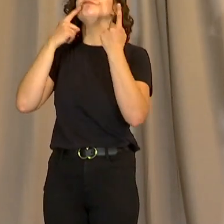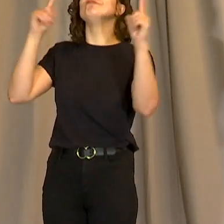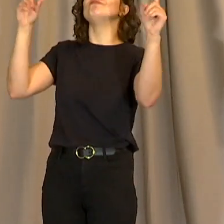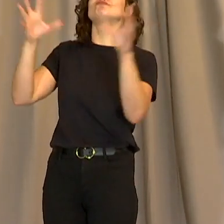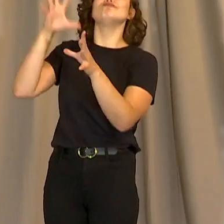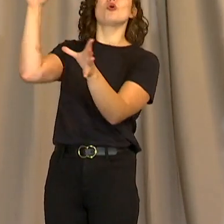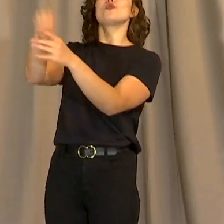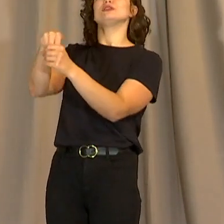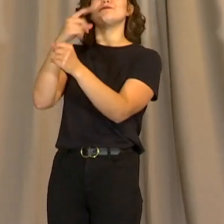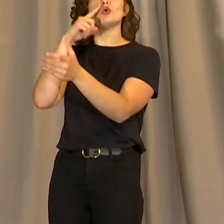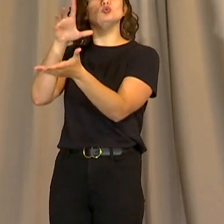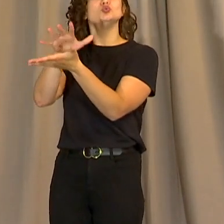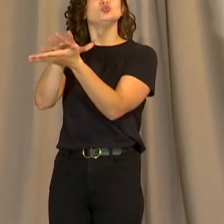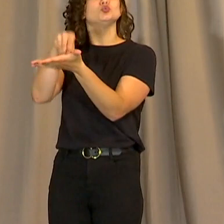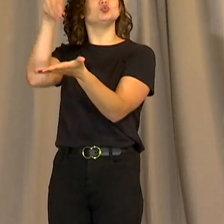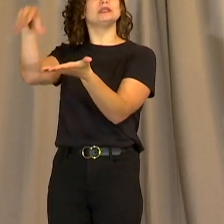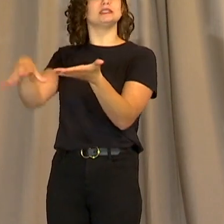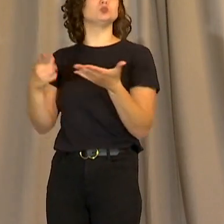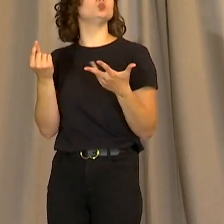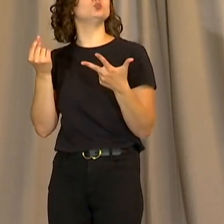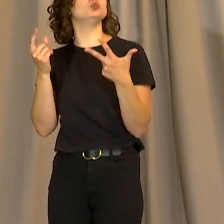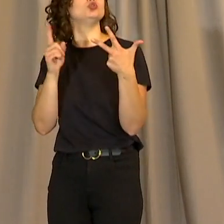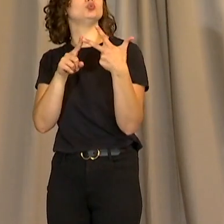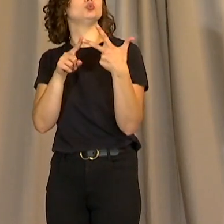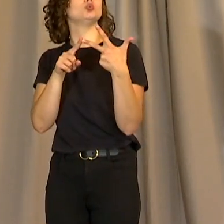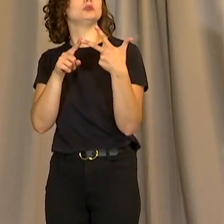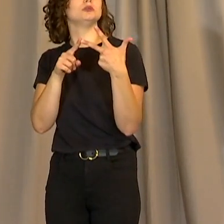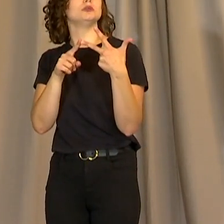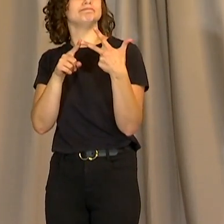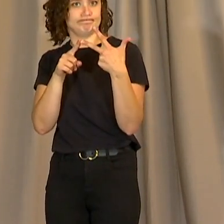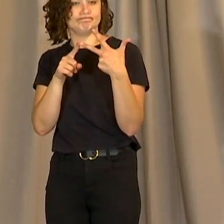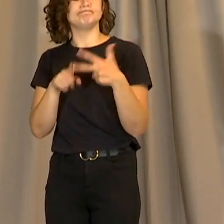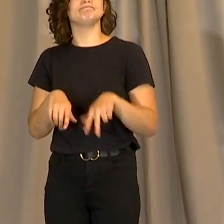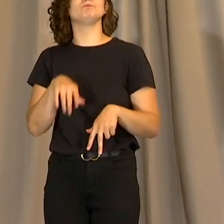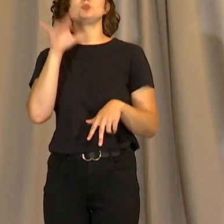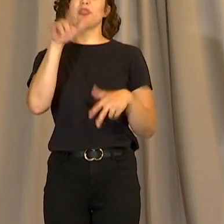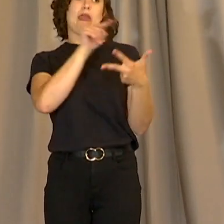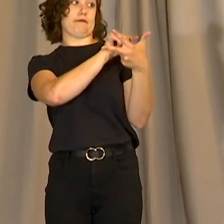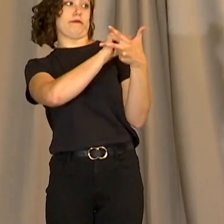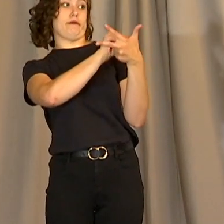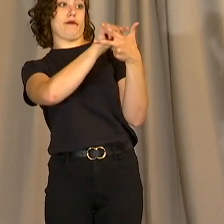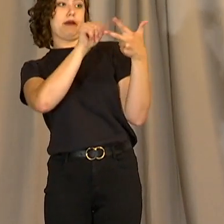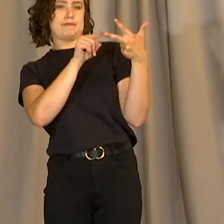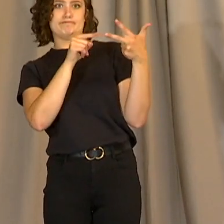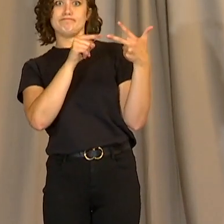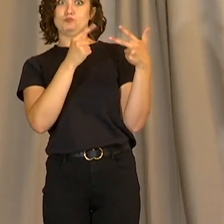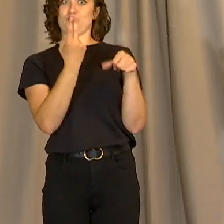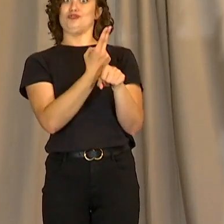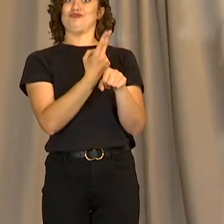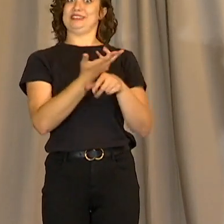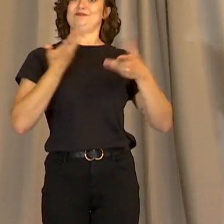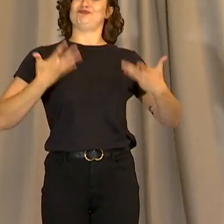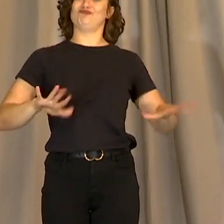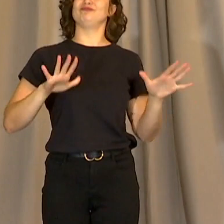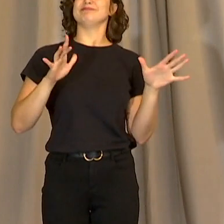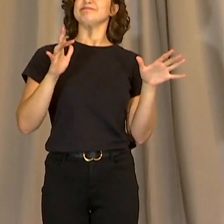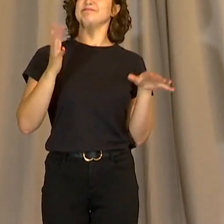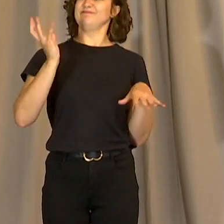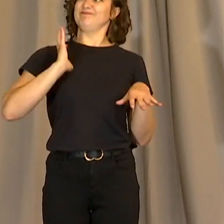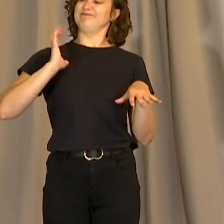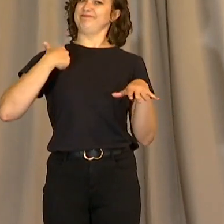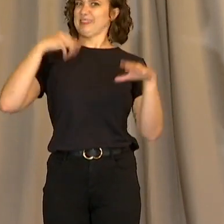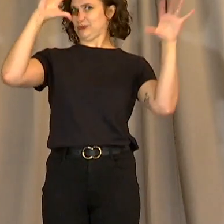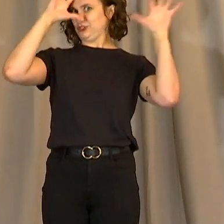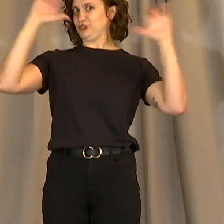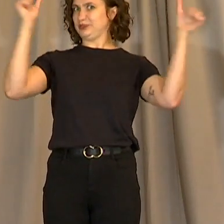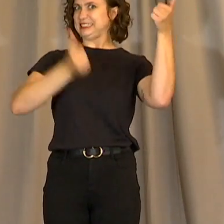do? And we've used that method. I used it as a superintendent. We held a